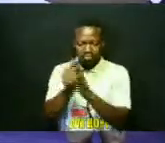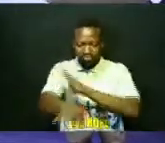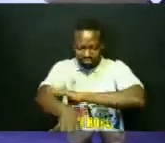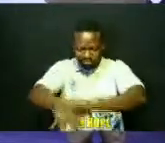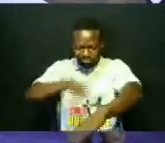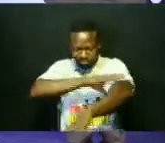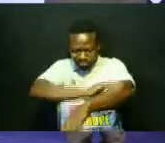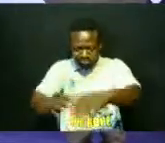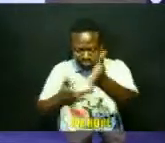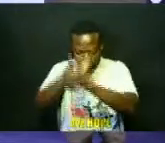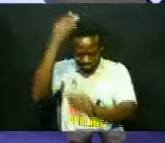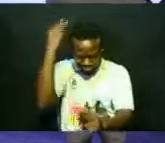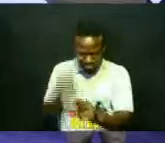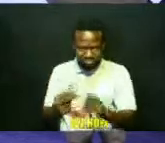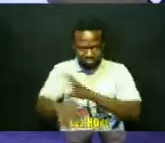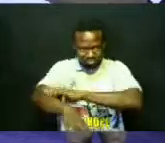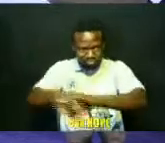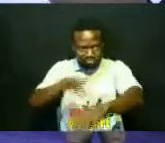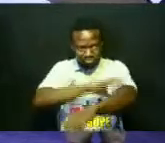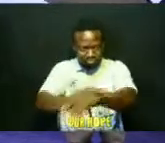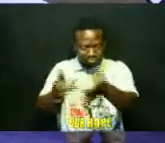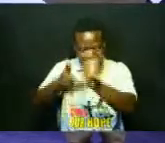favor